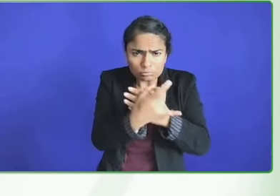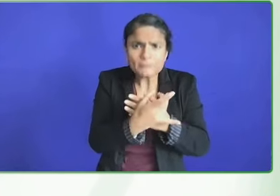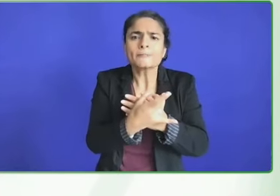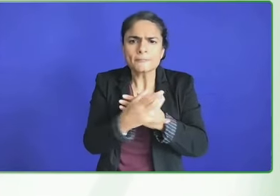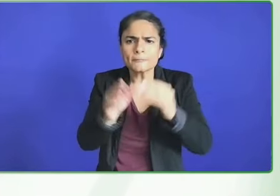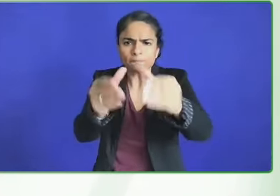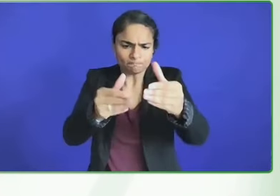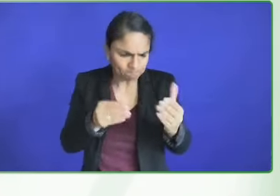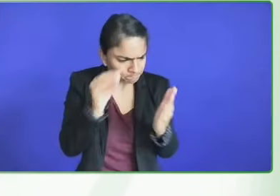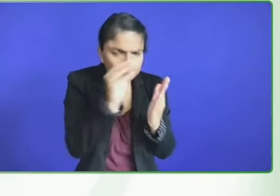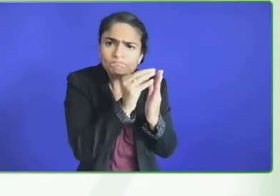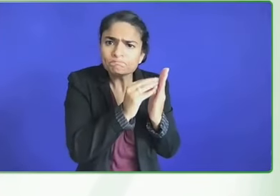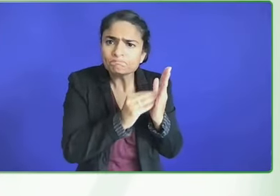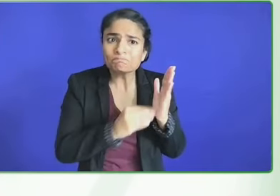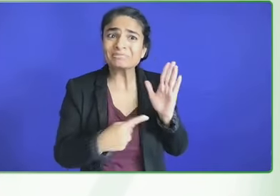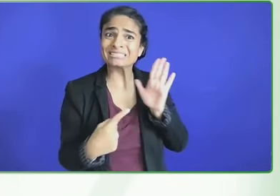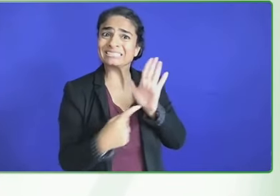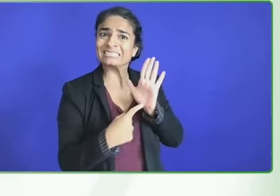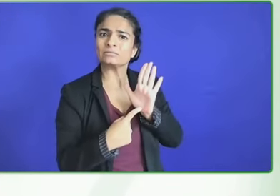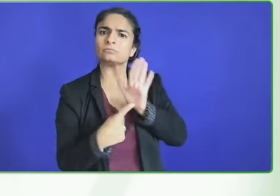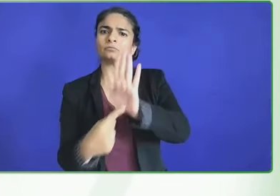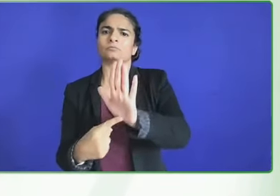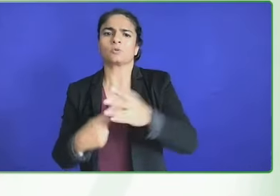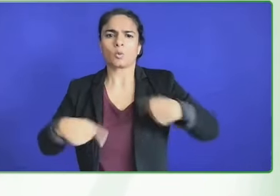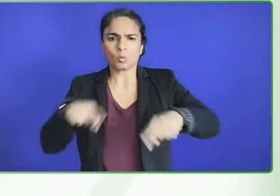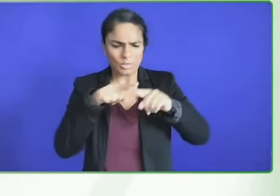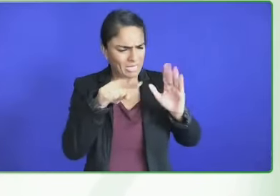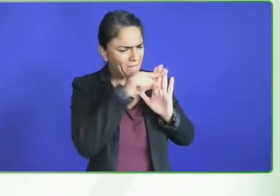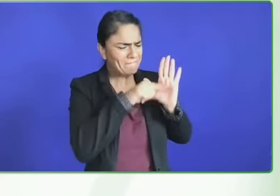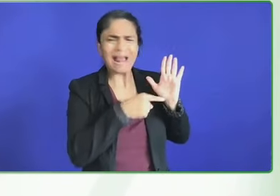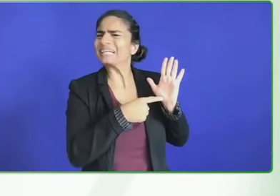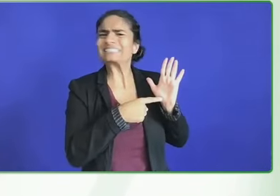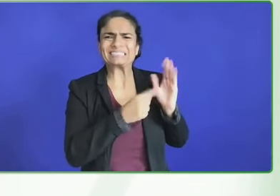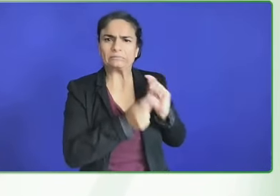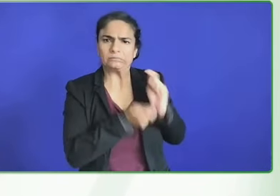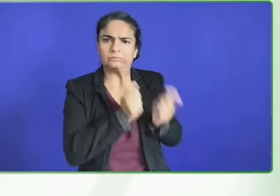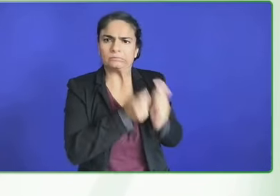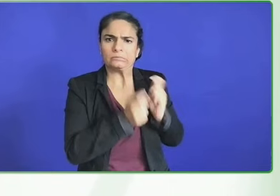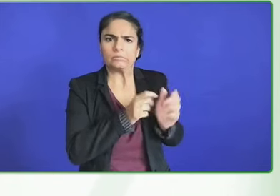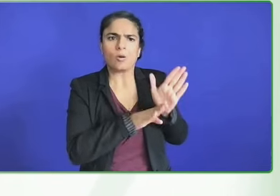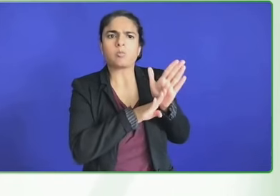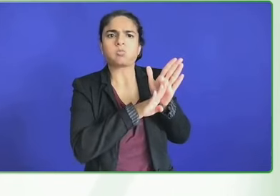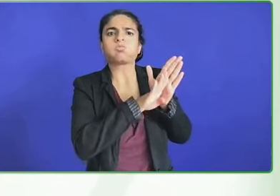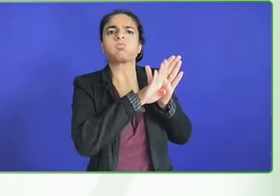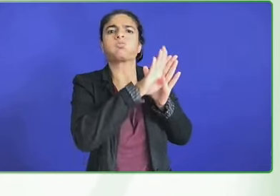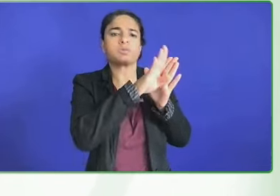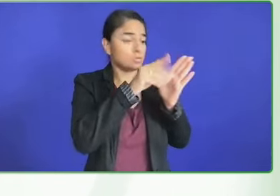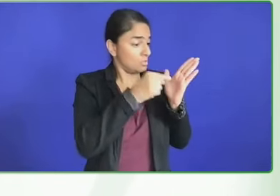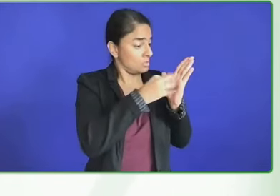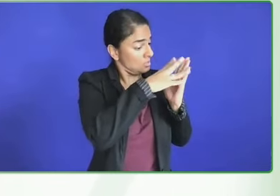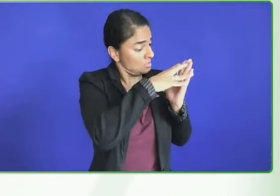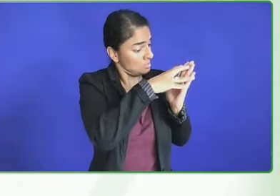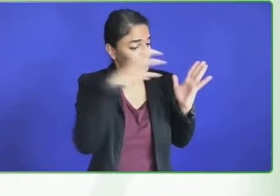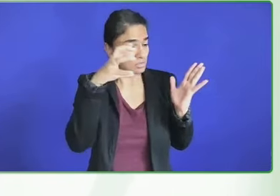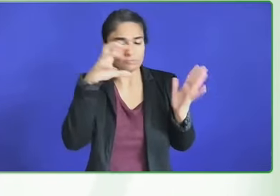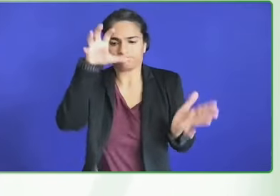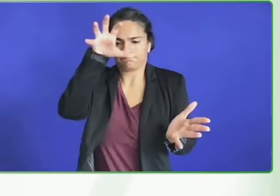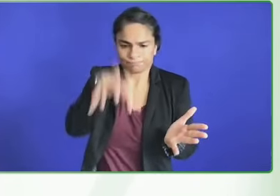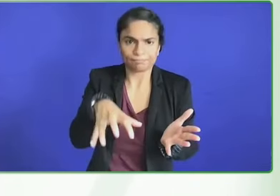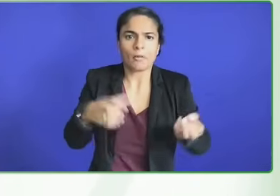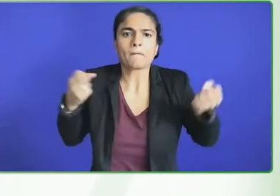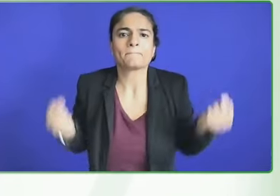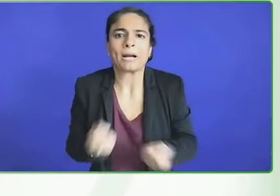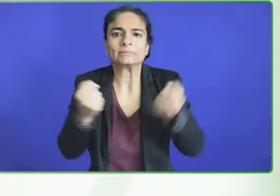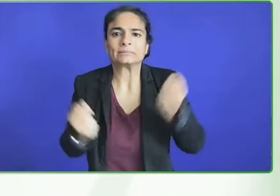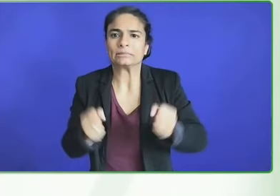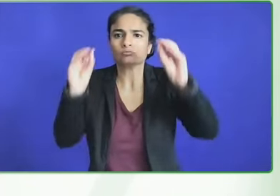questions as we move forward. Thank you again for inviting me and Canada to be here to participate in these very important